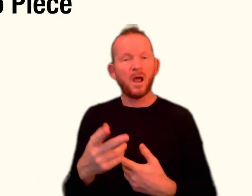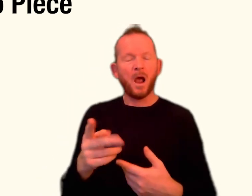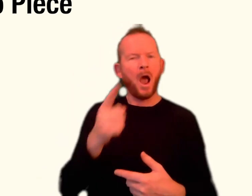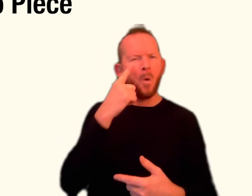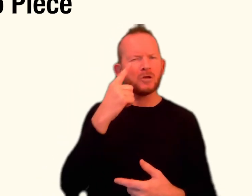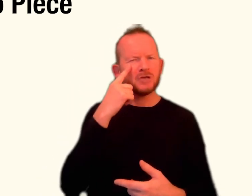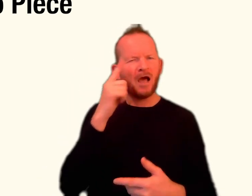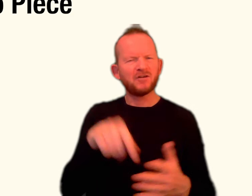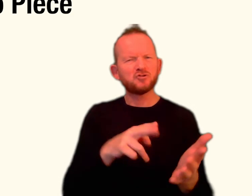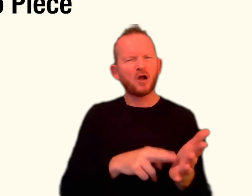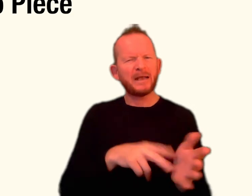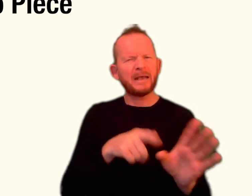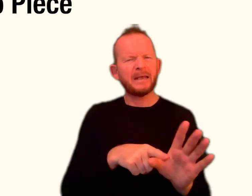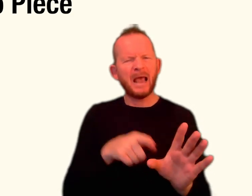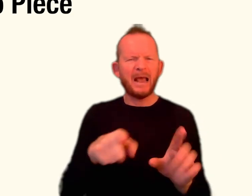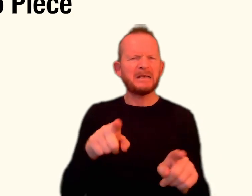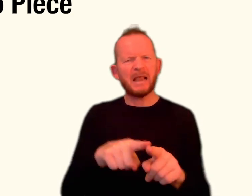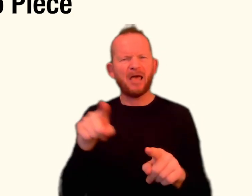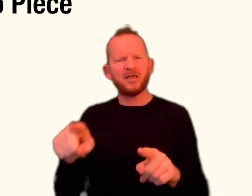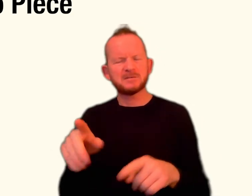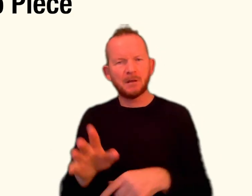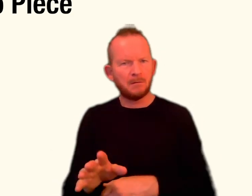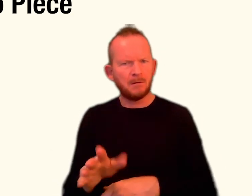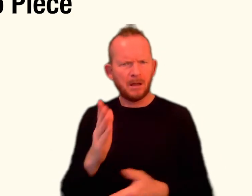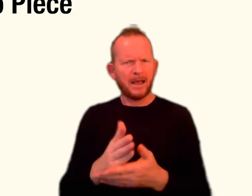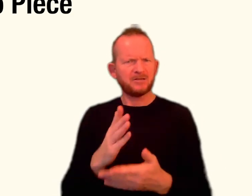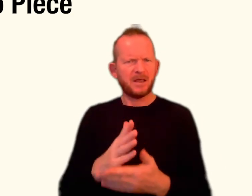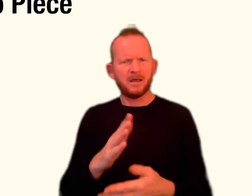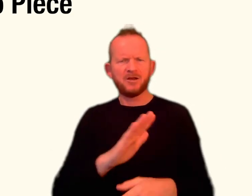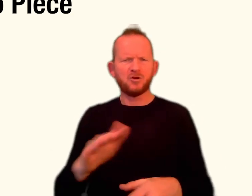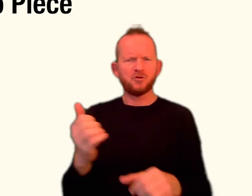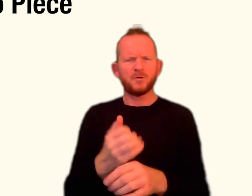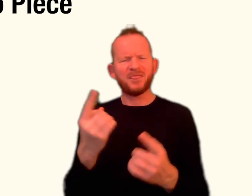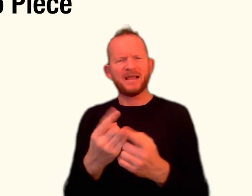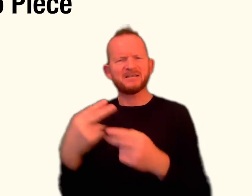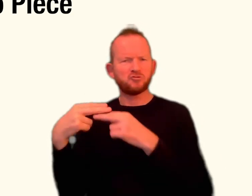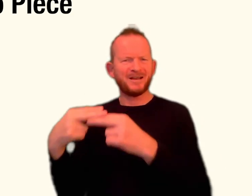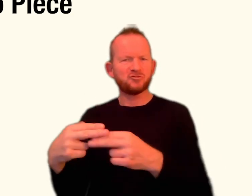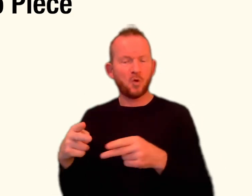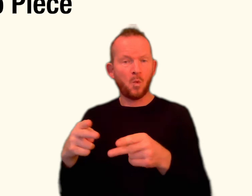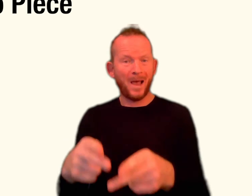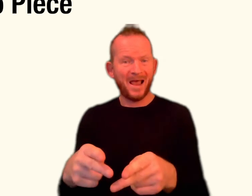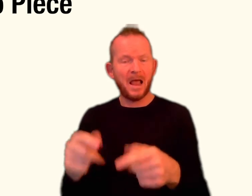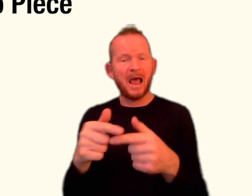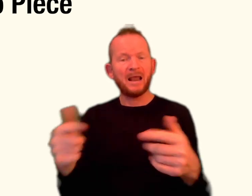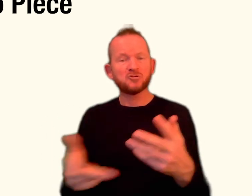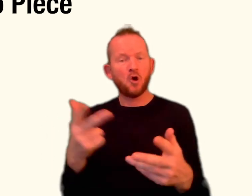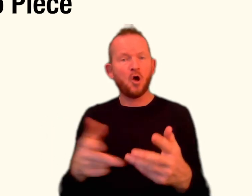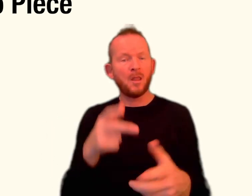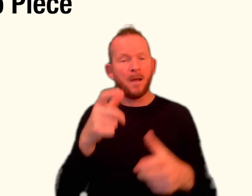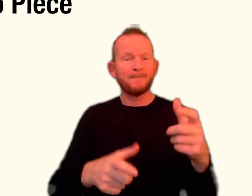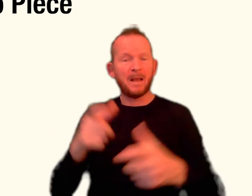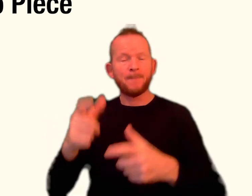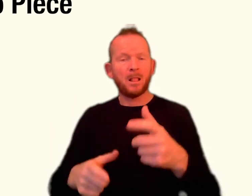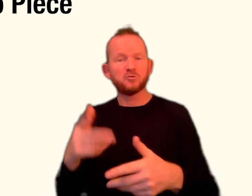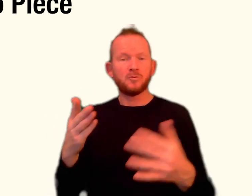for Johnny because he's like this, and actually because you're not doing things in the traditional way, and it allows other people to